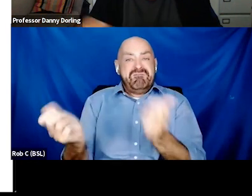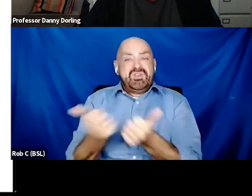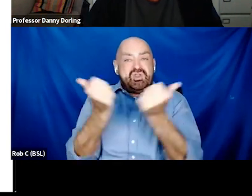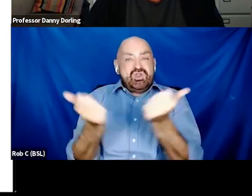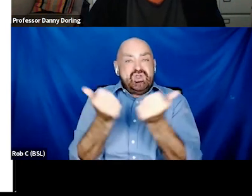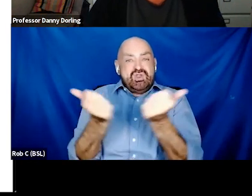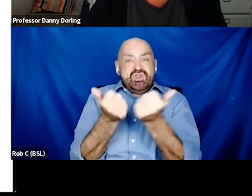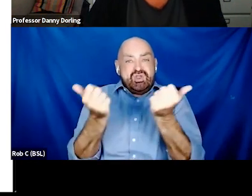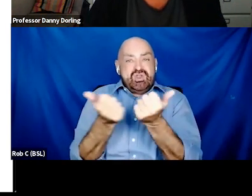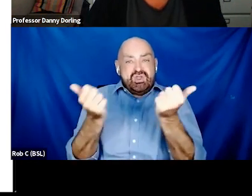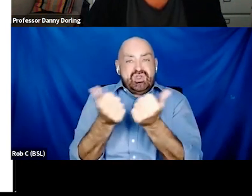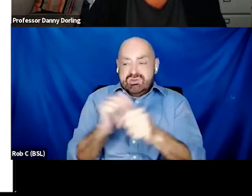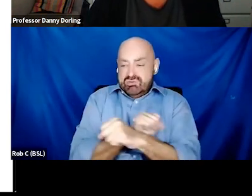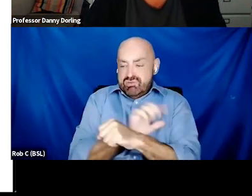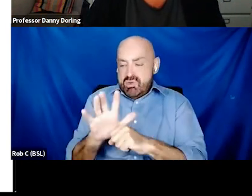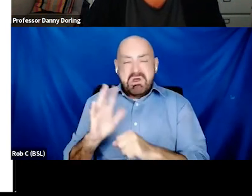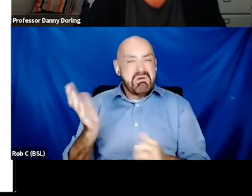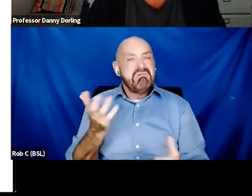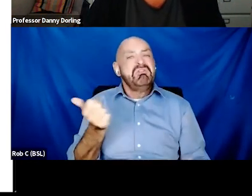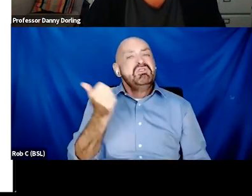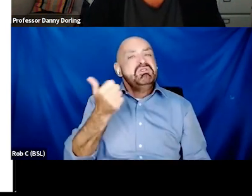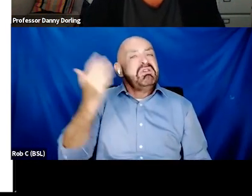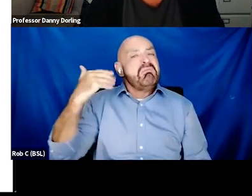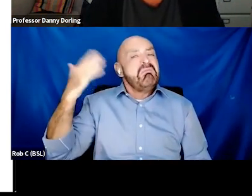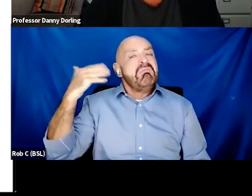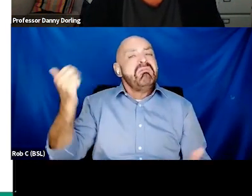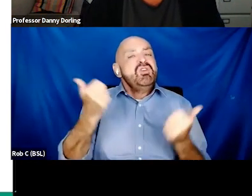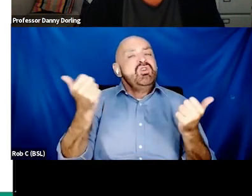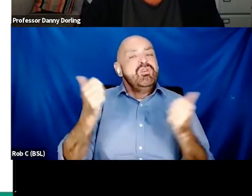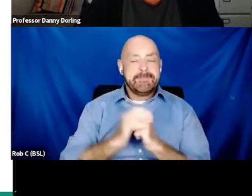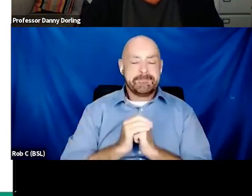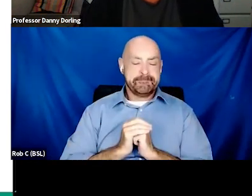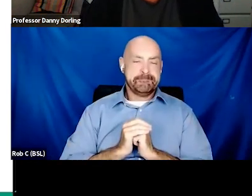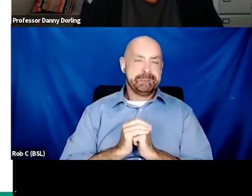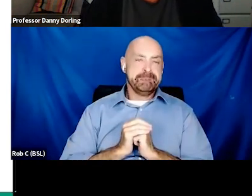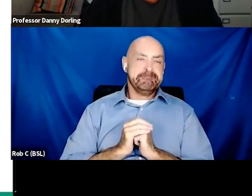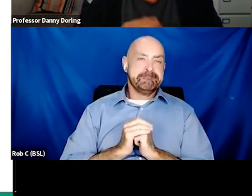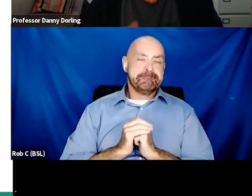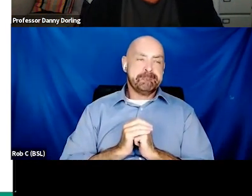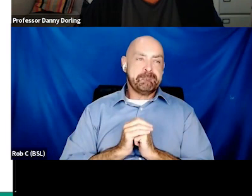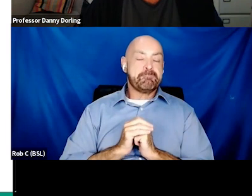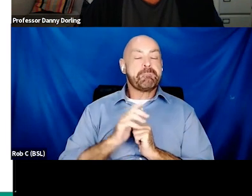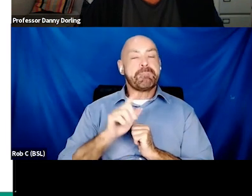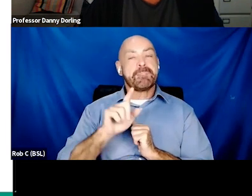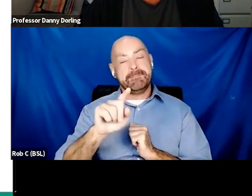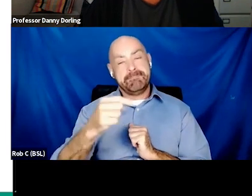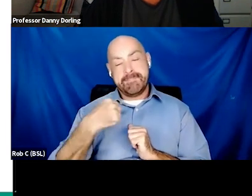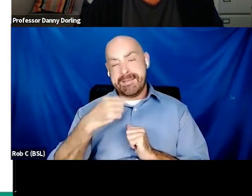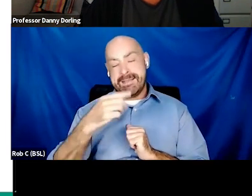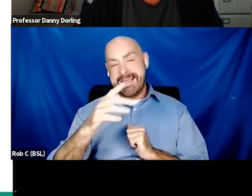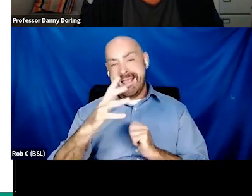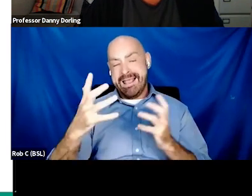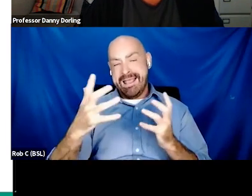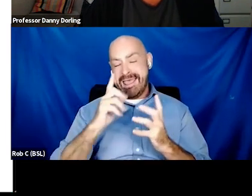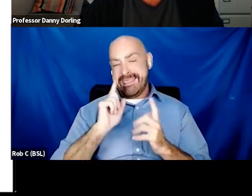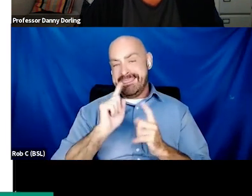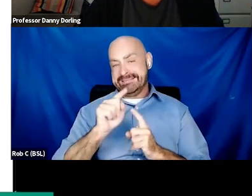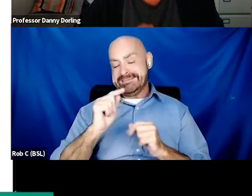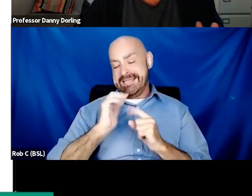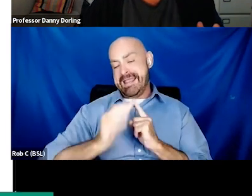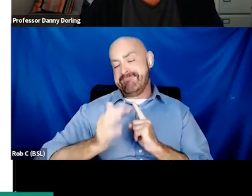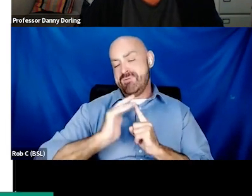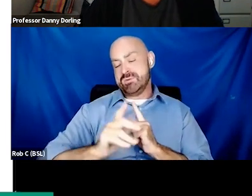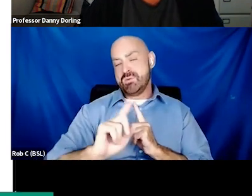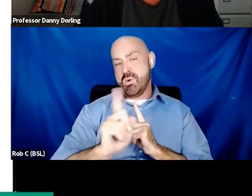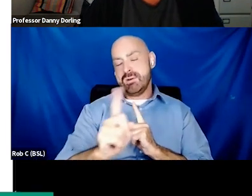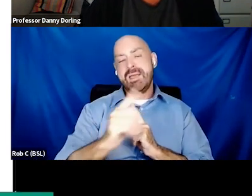over, it's gone. And I'm going to end by showing you how this is most influenced by people's